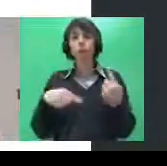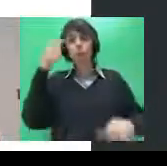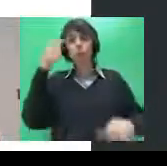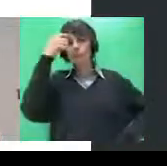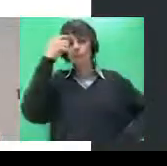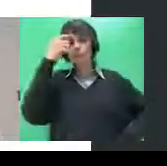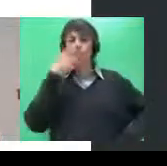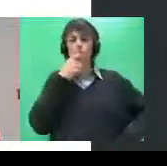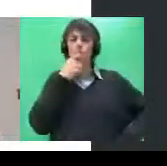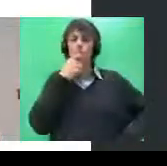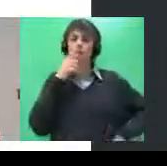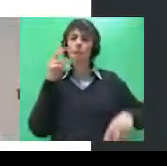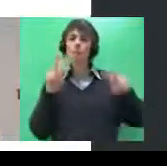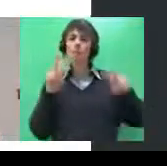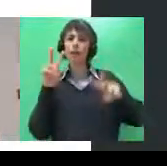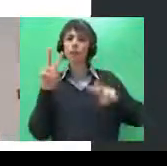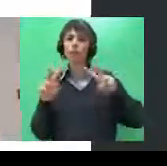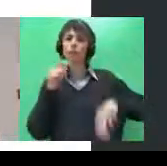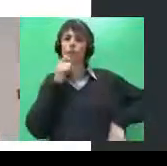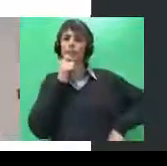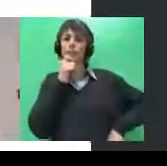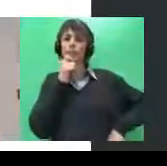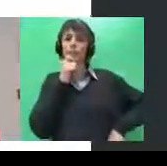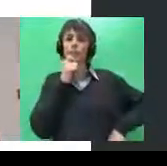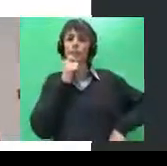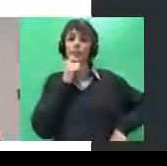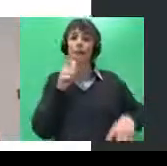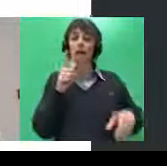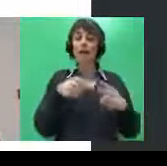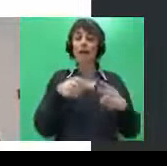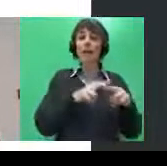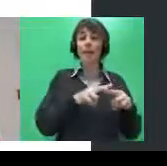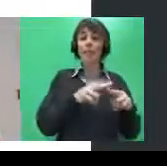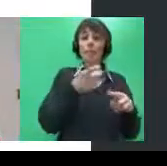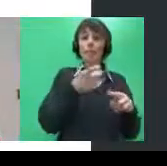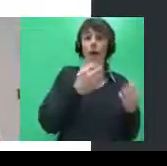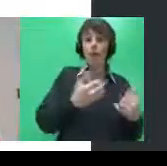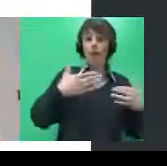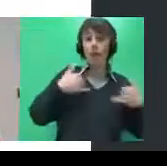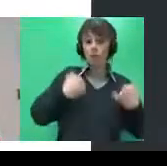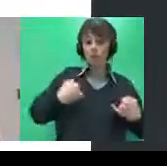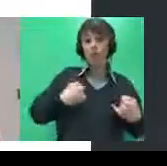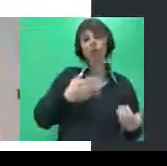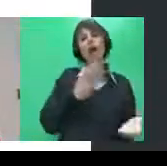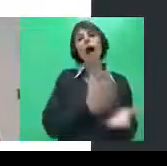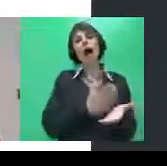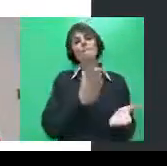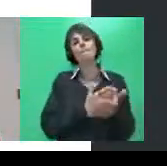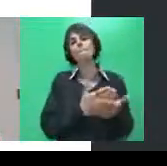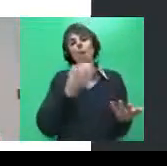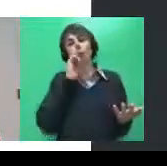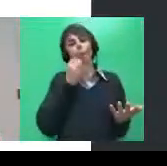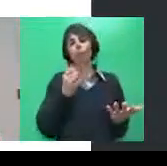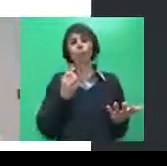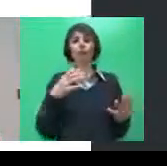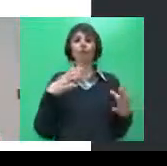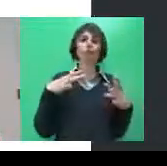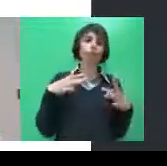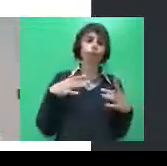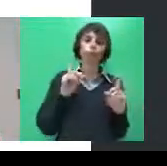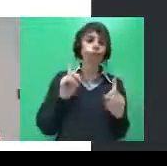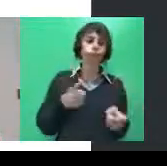to think people with health conditions, are an inactive audience, and we hear that quite a lot. And obviously, as this shows, that's not necessarily the case. So the